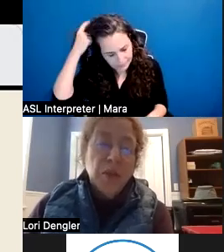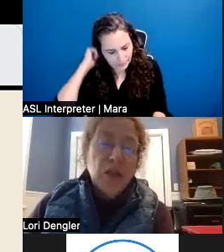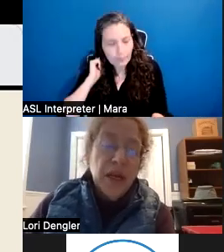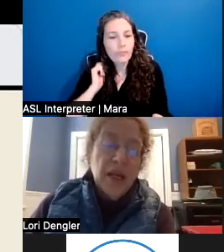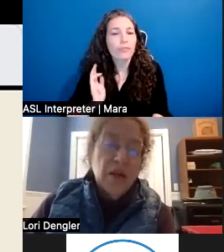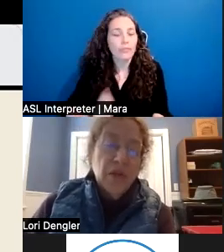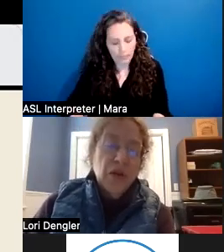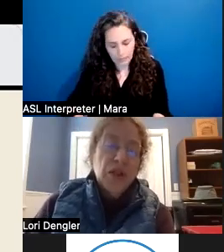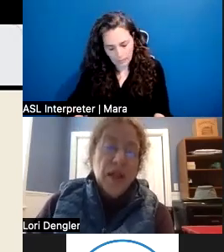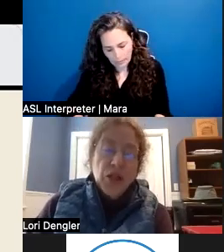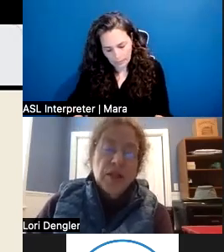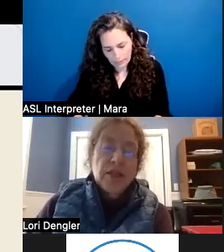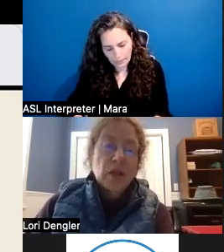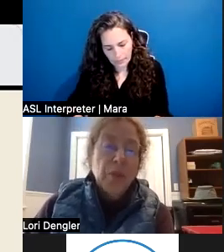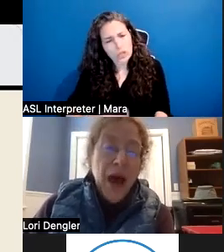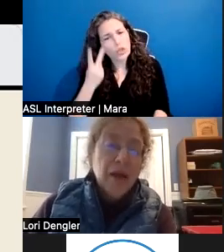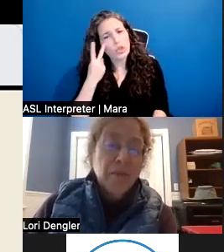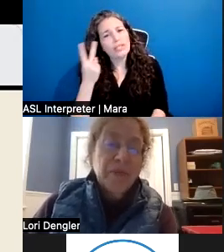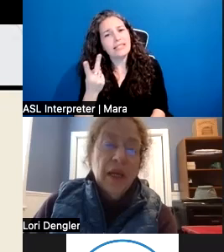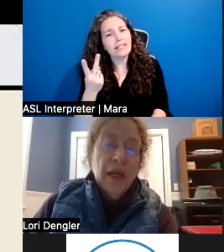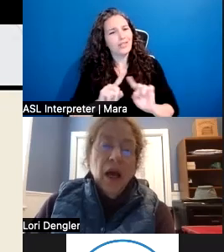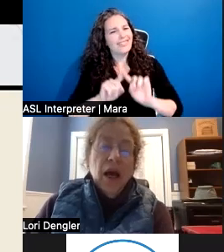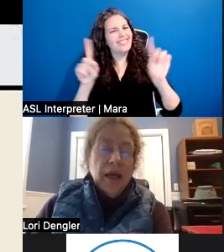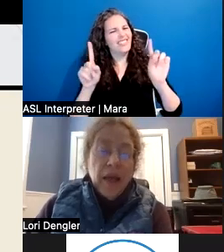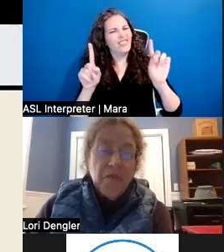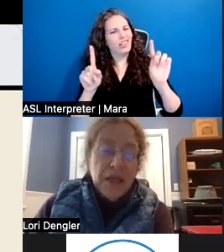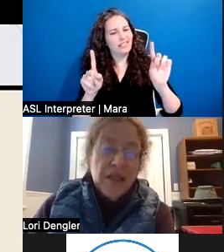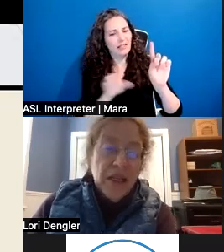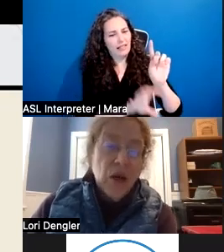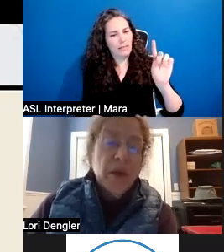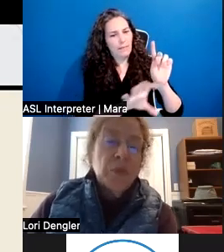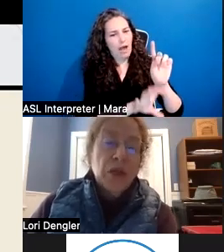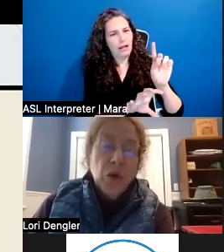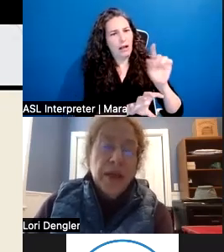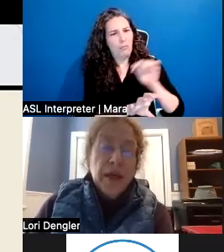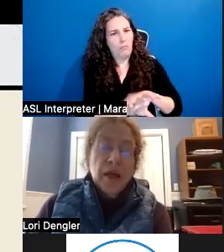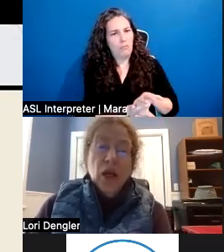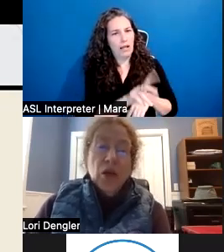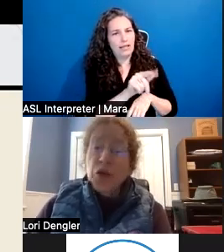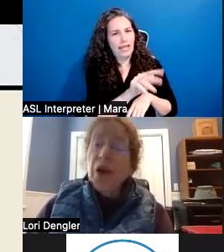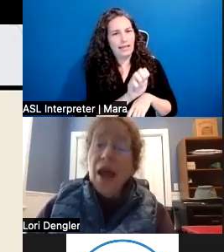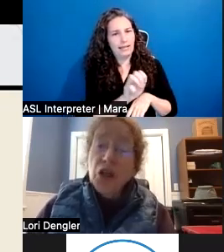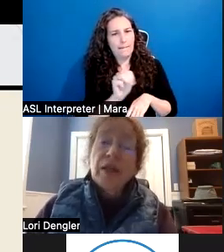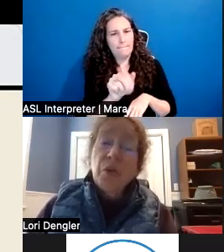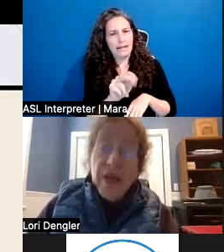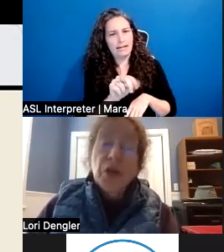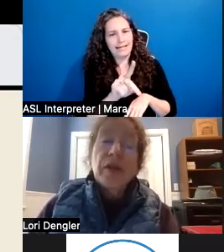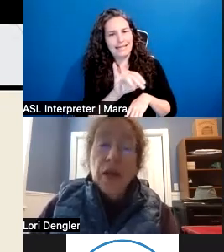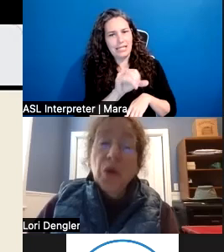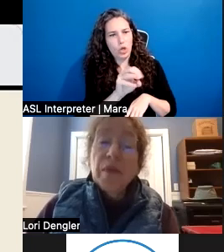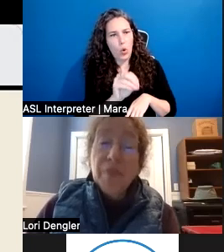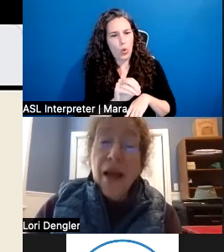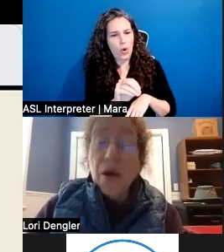difference between those stations at the bottom at Cape Mendocino and at Petrolia, which were actually weaker